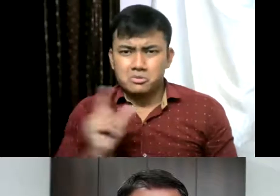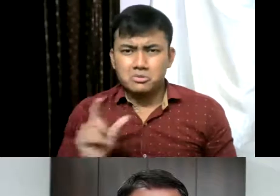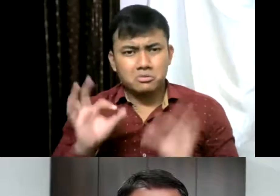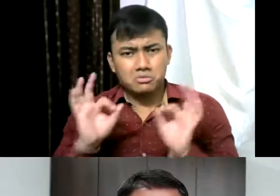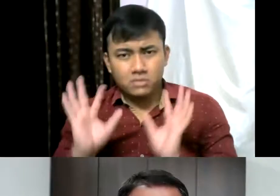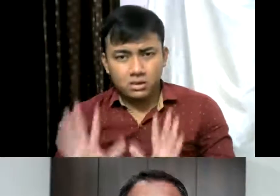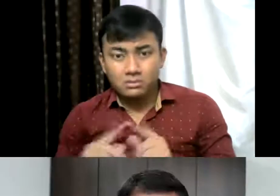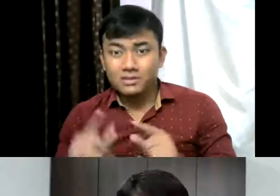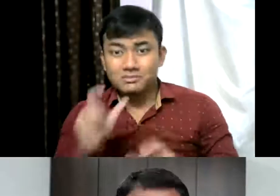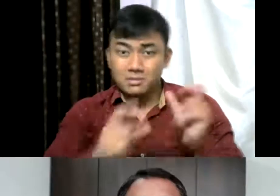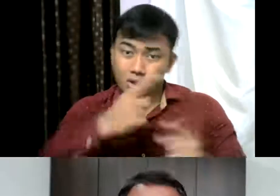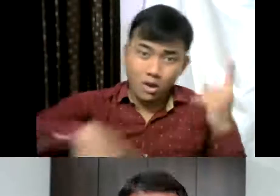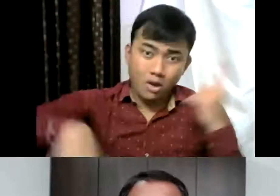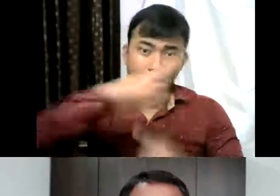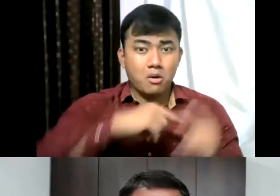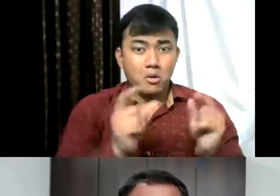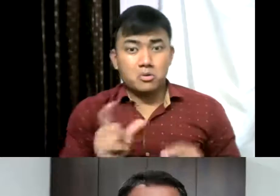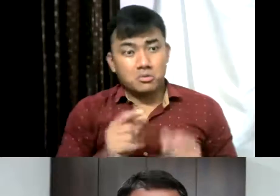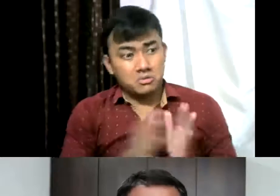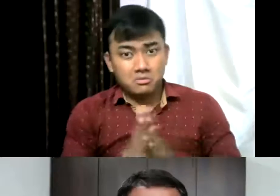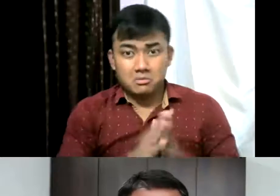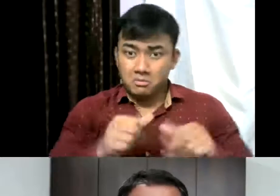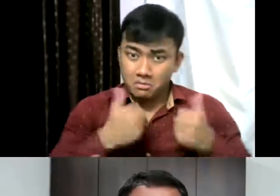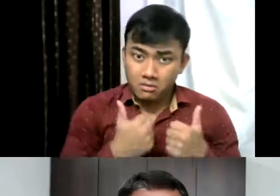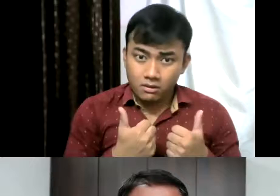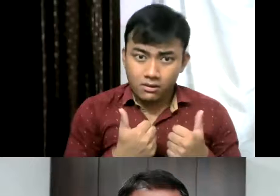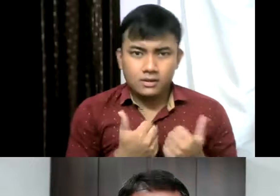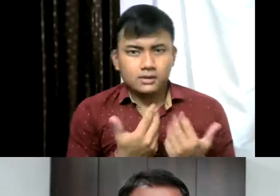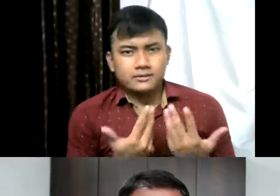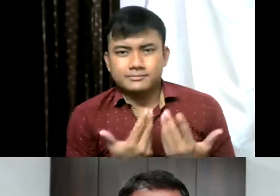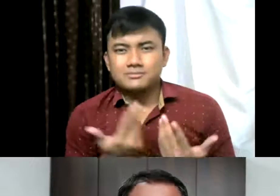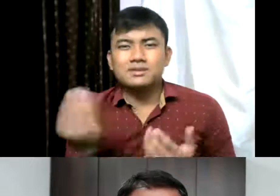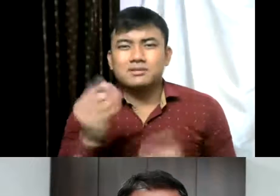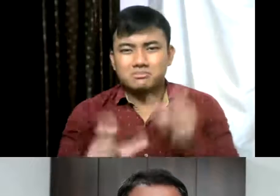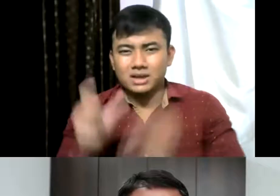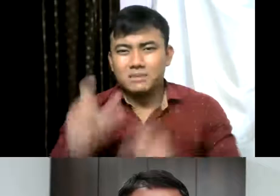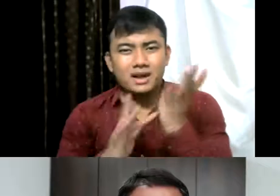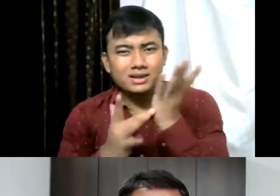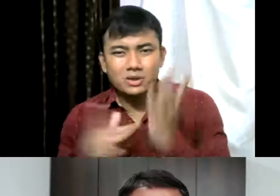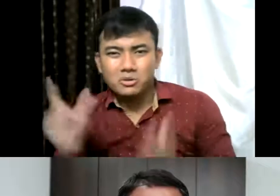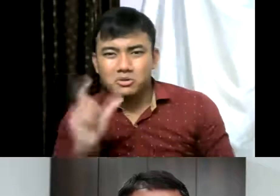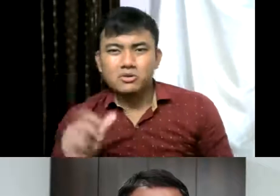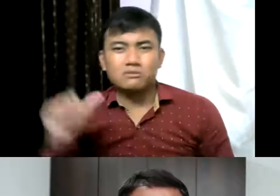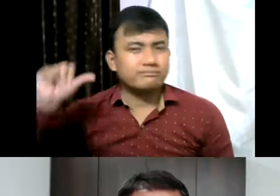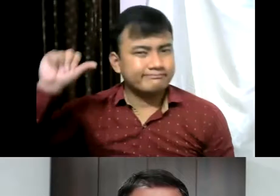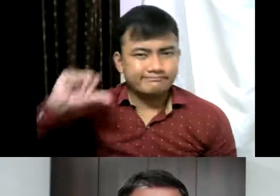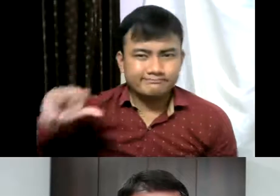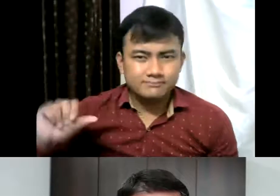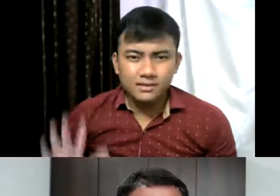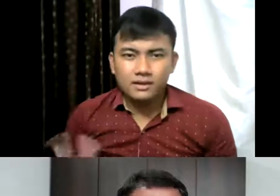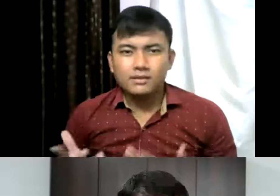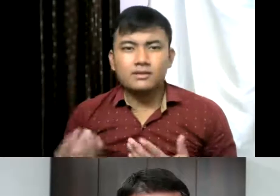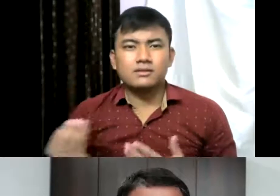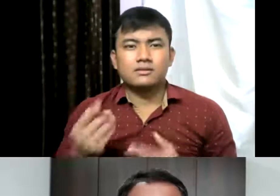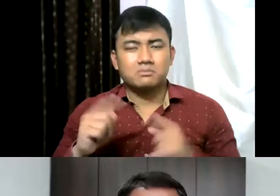say for everybody, right? And it's not just a question of access to technology. We have seen there's a remarkable change in